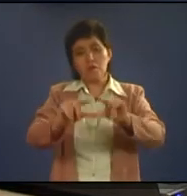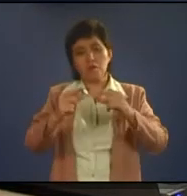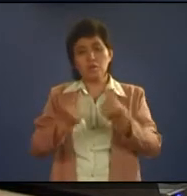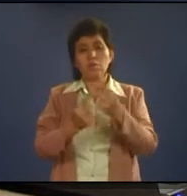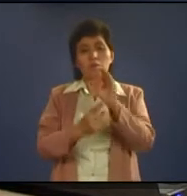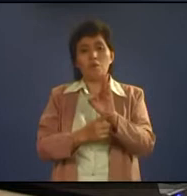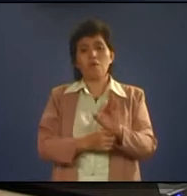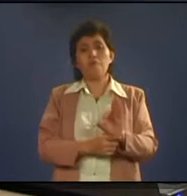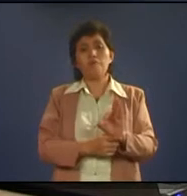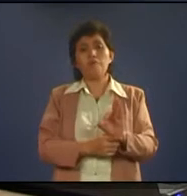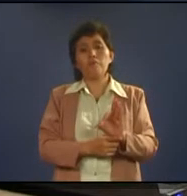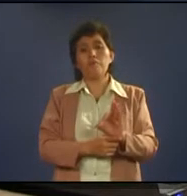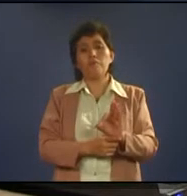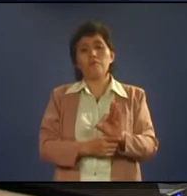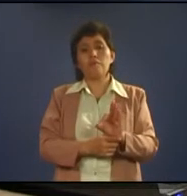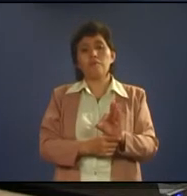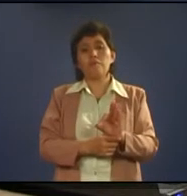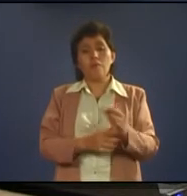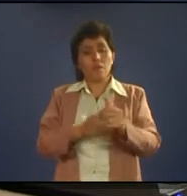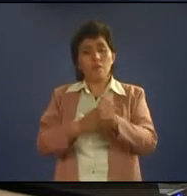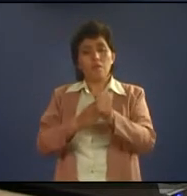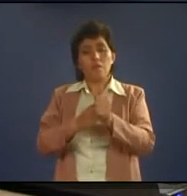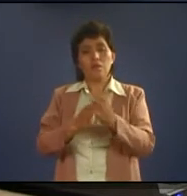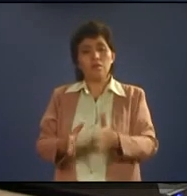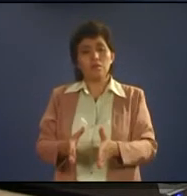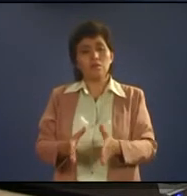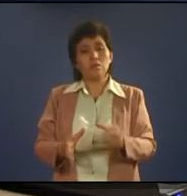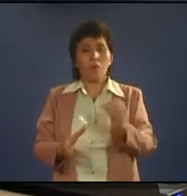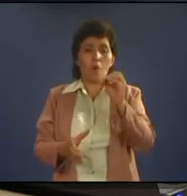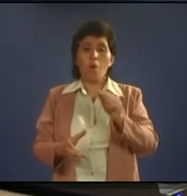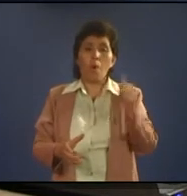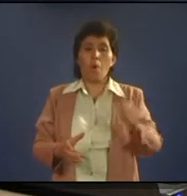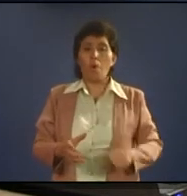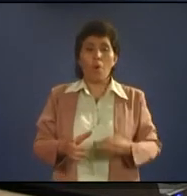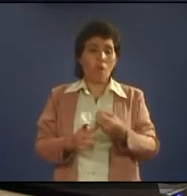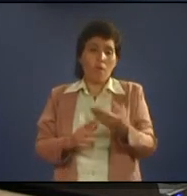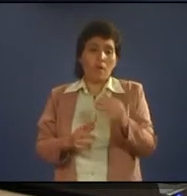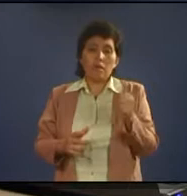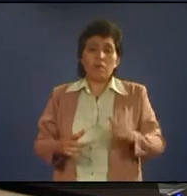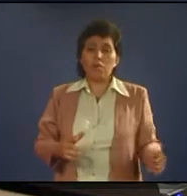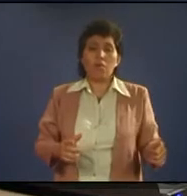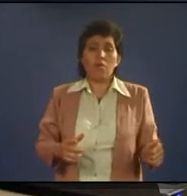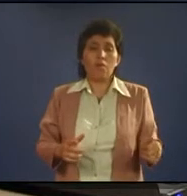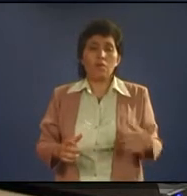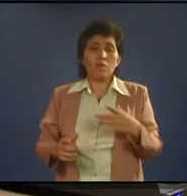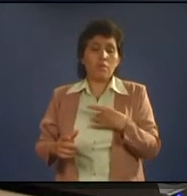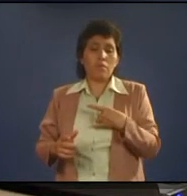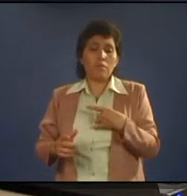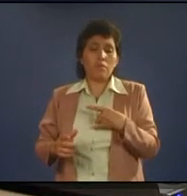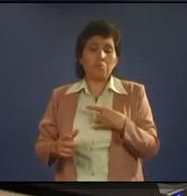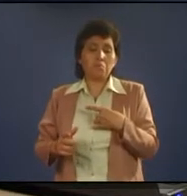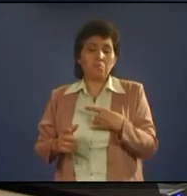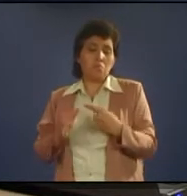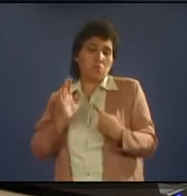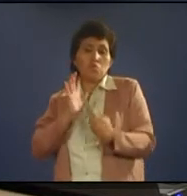anything, a group of leaders or any AJK, for instance, you form the people first, okay? After that,